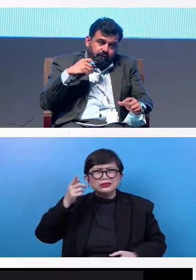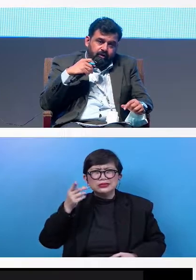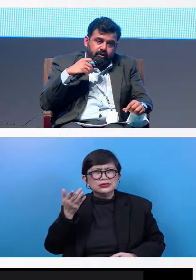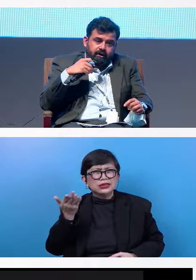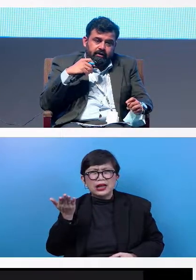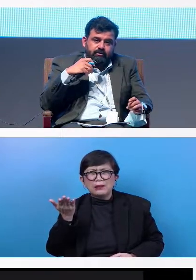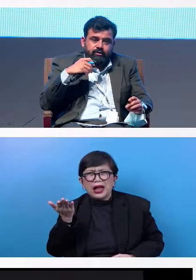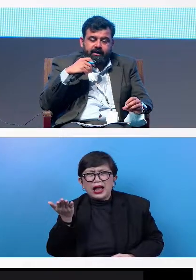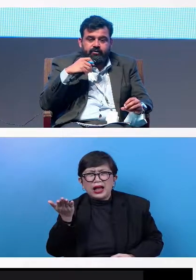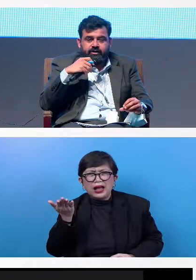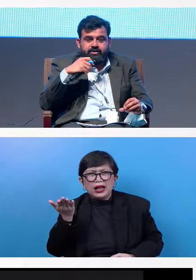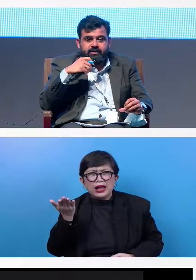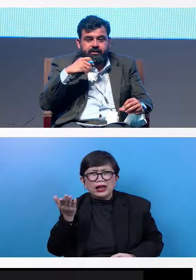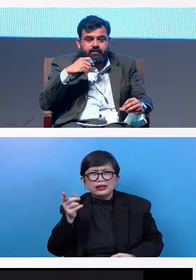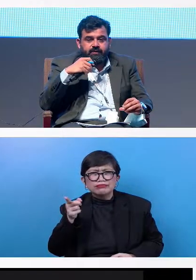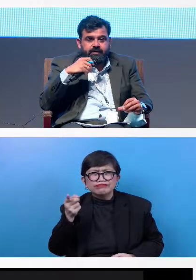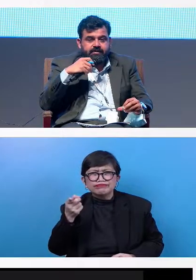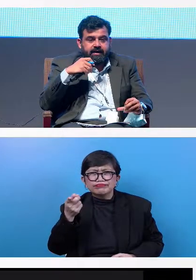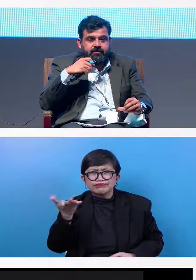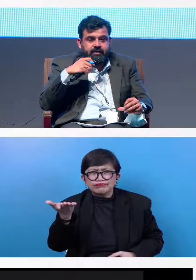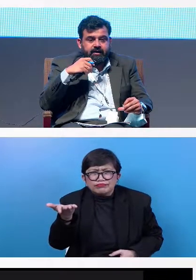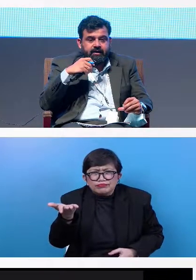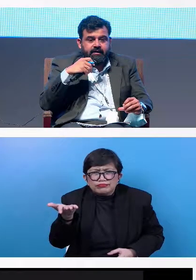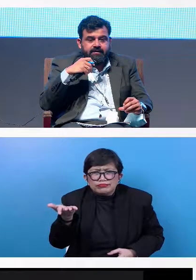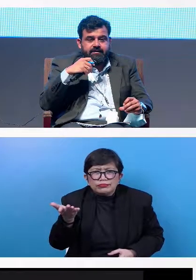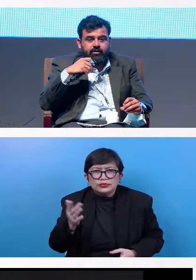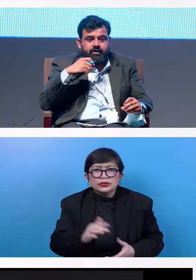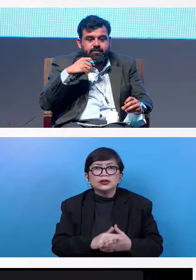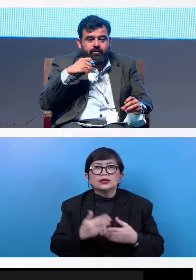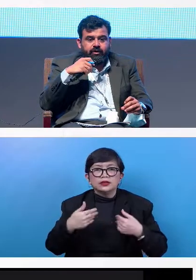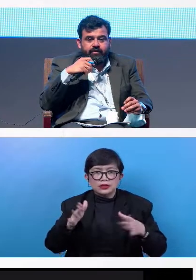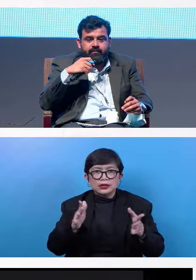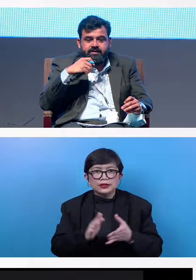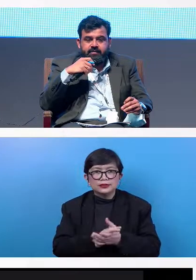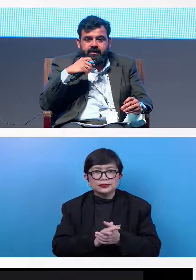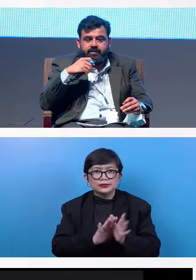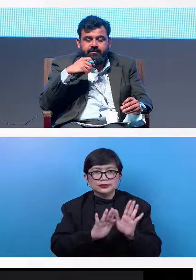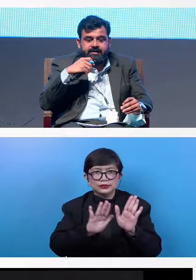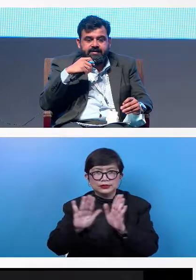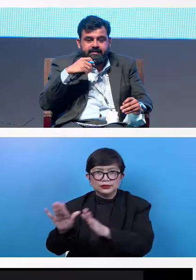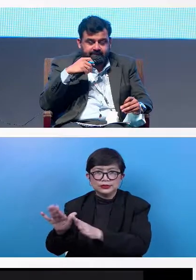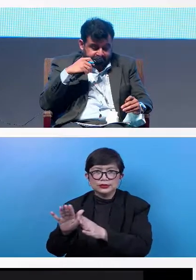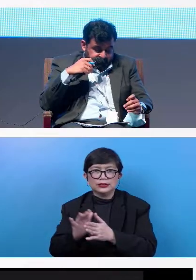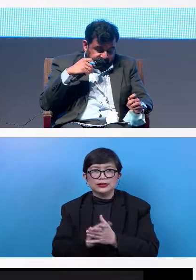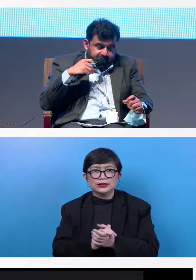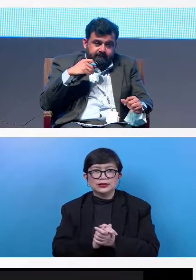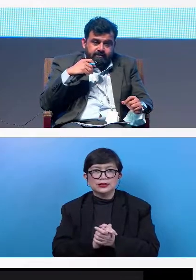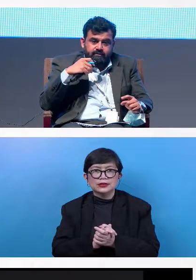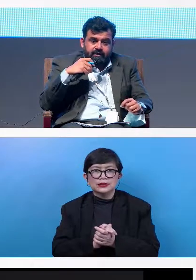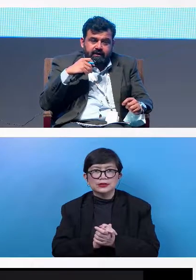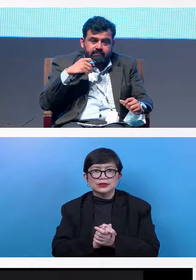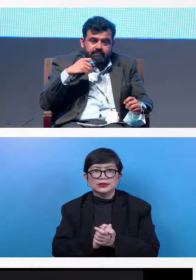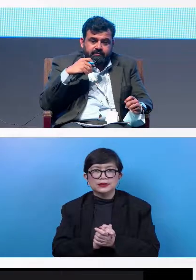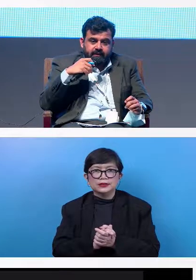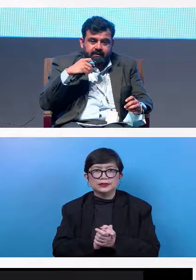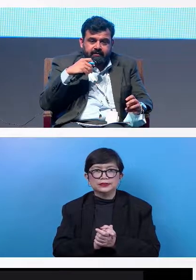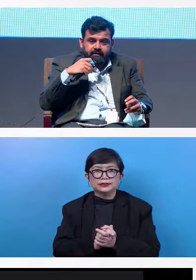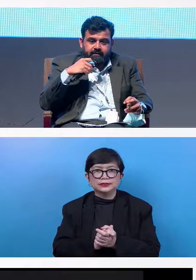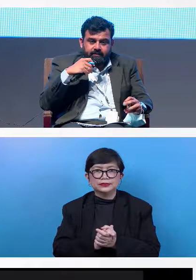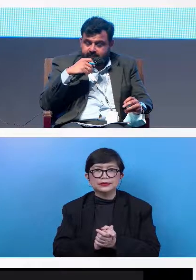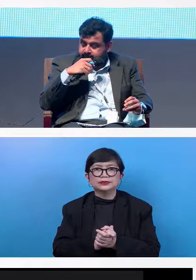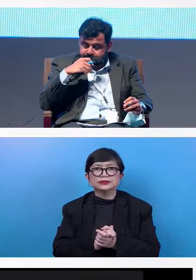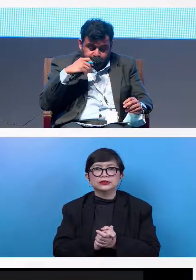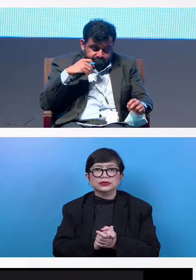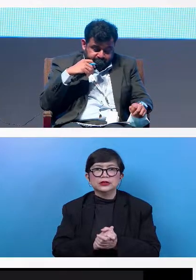And following you, I'll also go back to Ranjit because we understand Sri Lanka is now exploring the feasibility of stress testing. So,